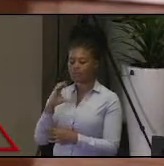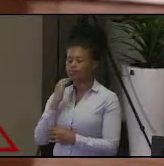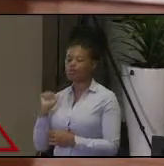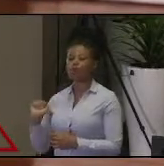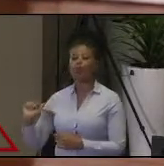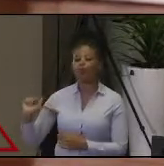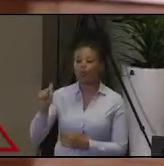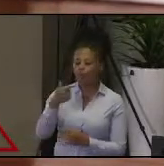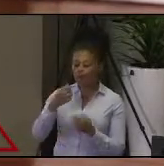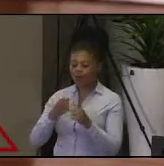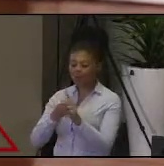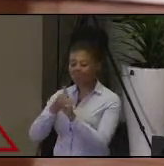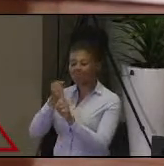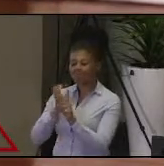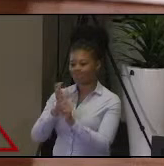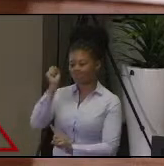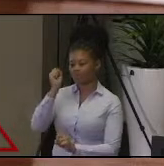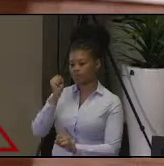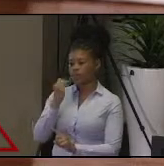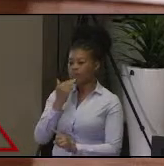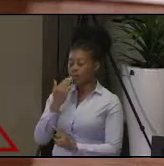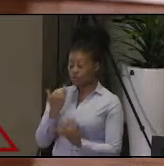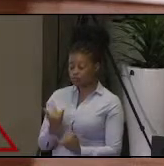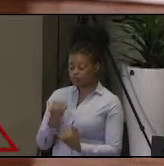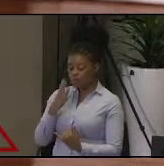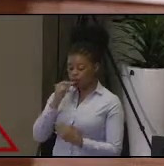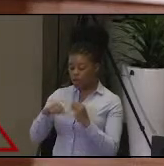everybody thrives. And if today we're going to talk about human